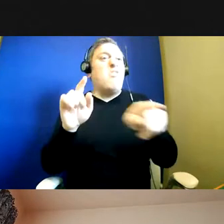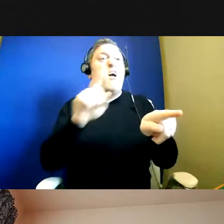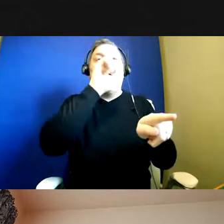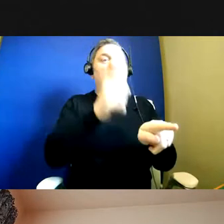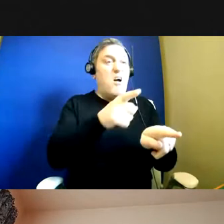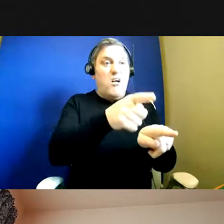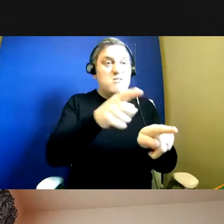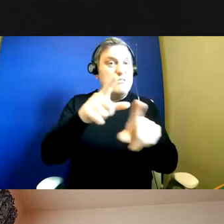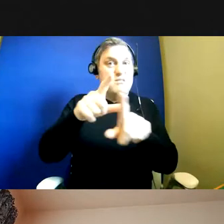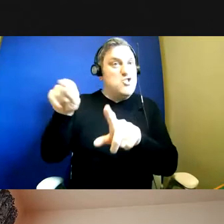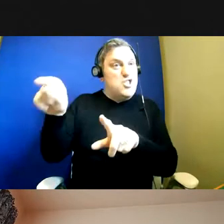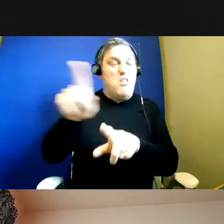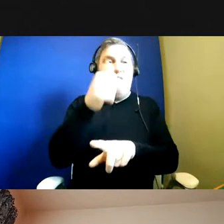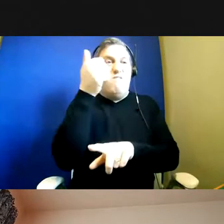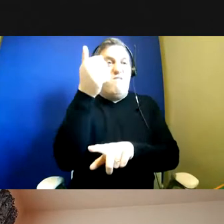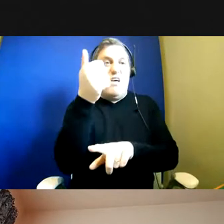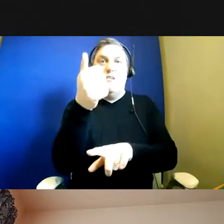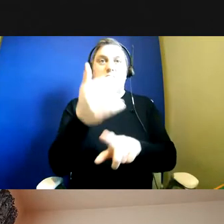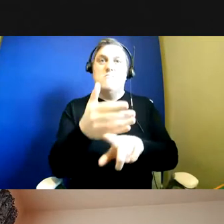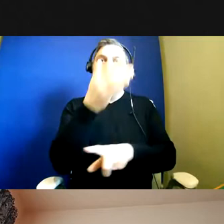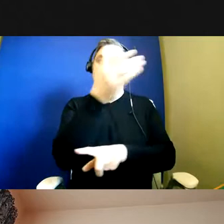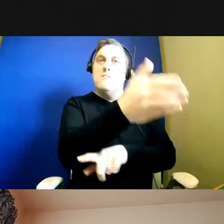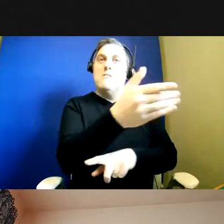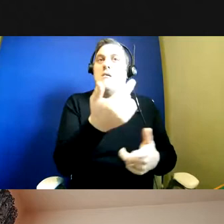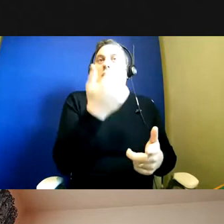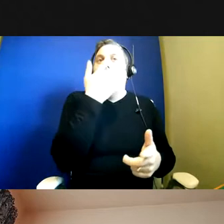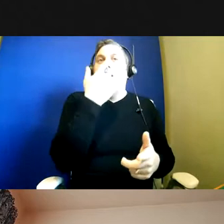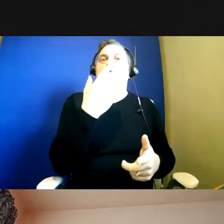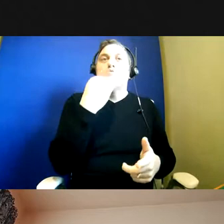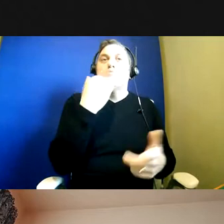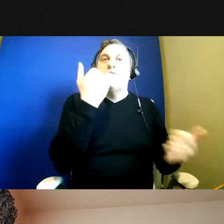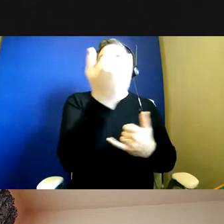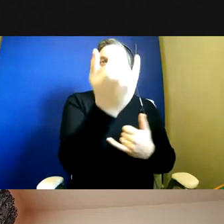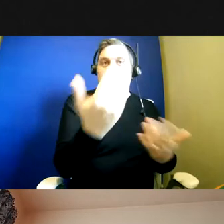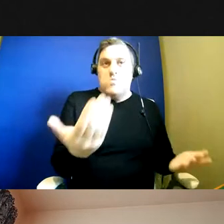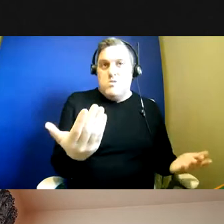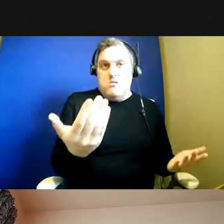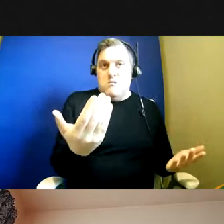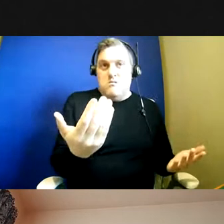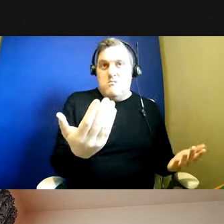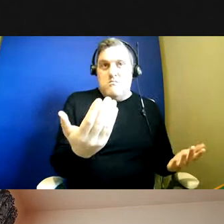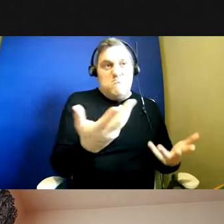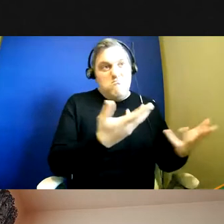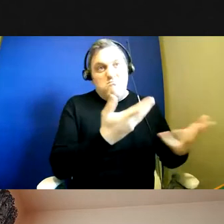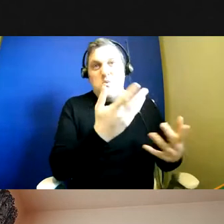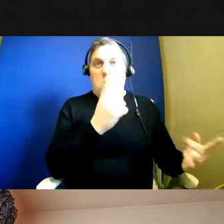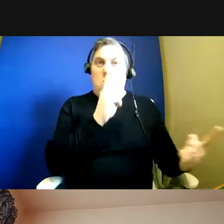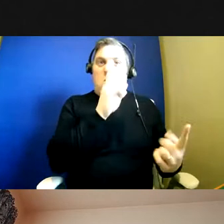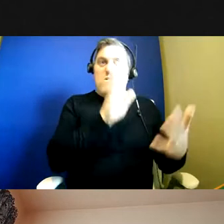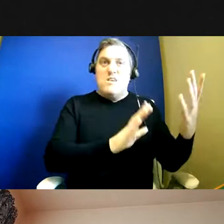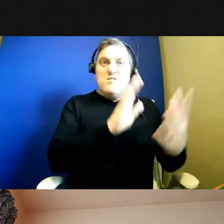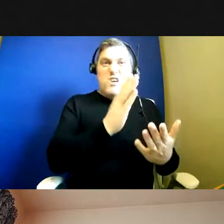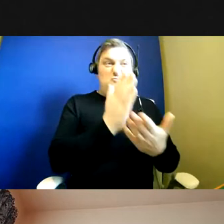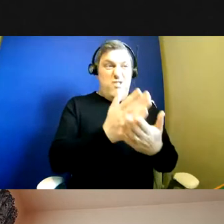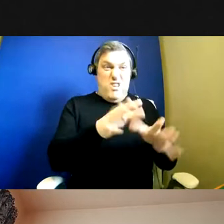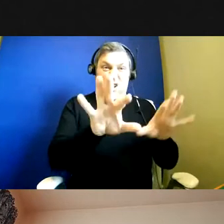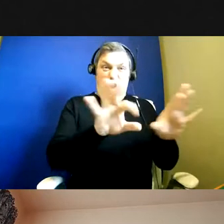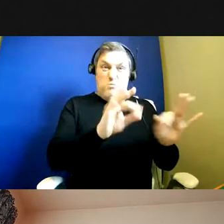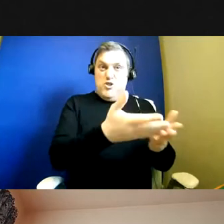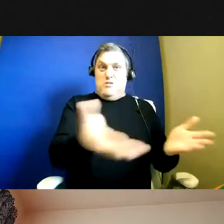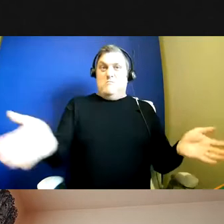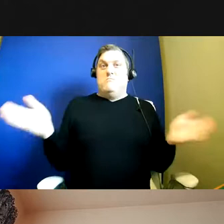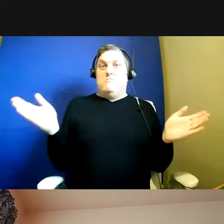struggle, whether that's using a phone or a digital option. So it's about giving patients a choice, I think, and that's